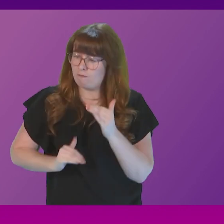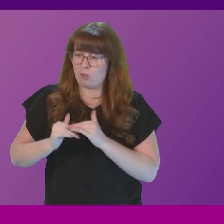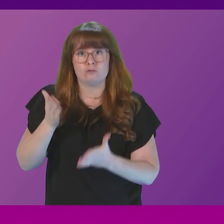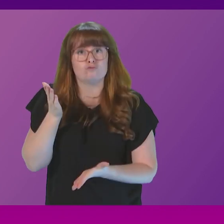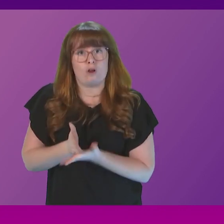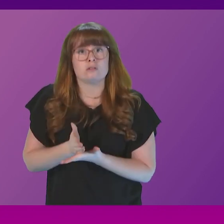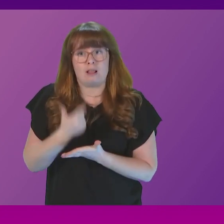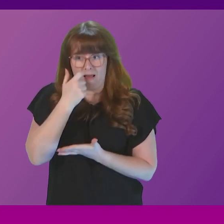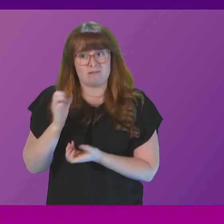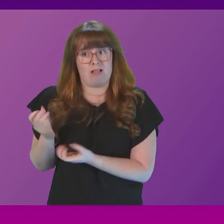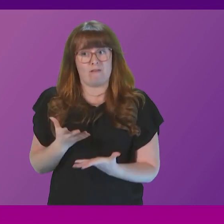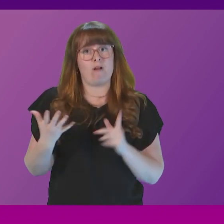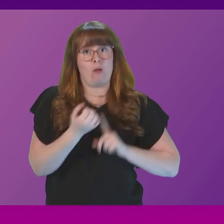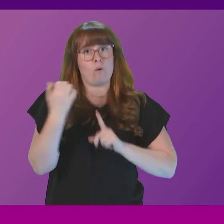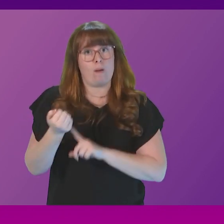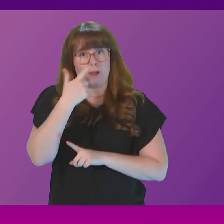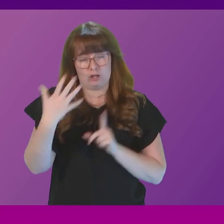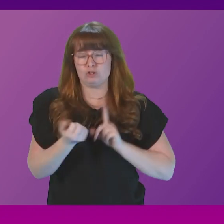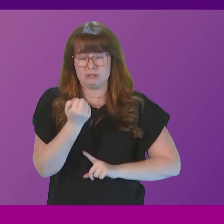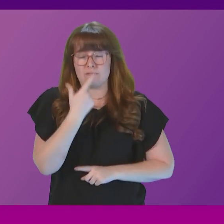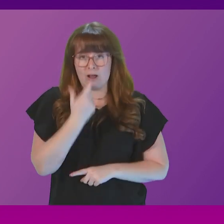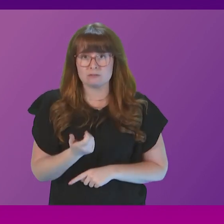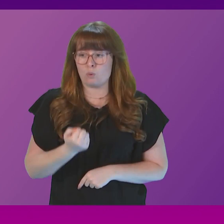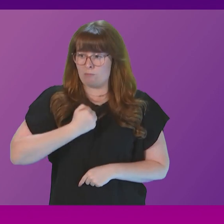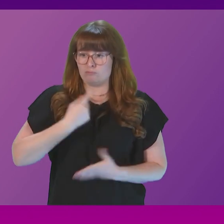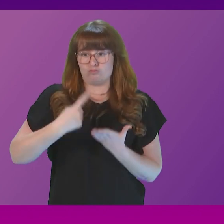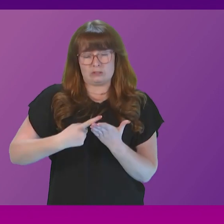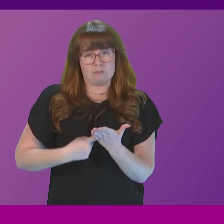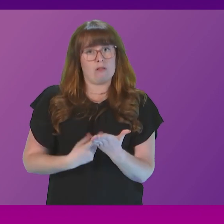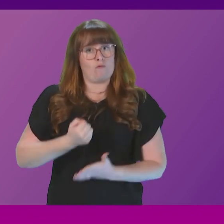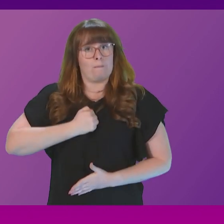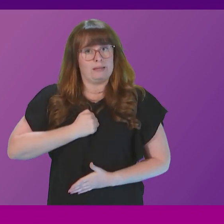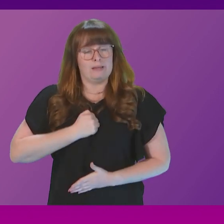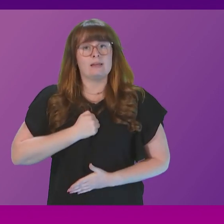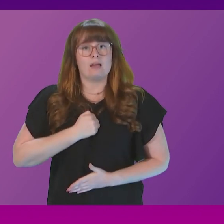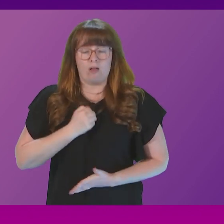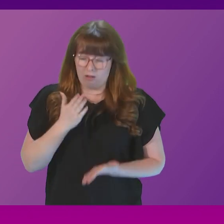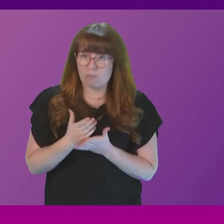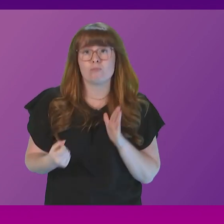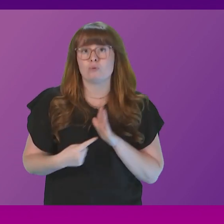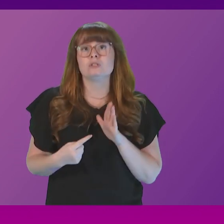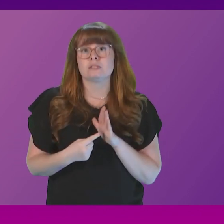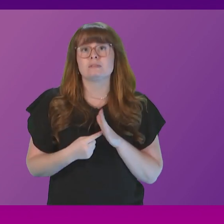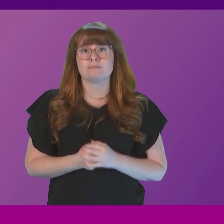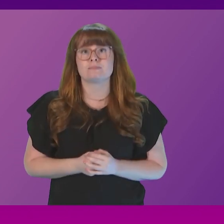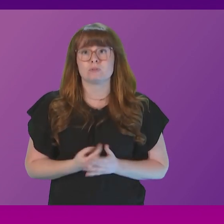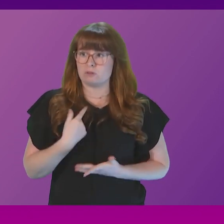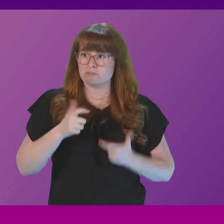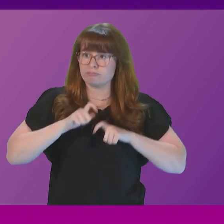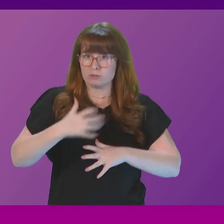these outcomes. So those principles for me are absolutely important. So we do remain